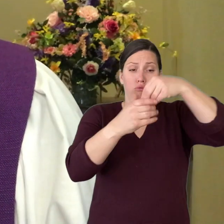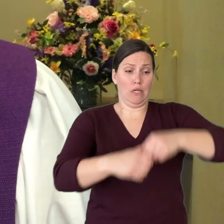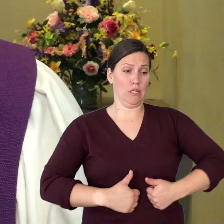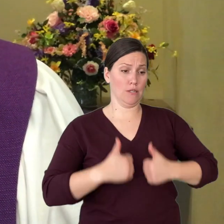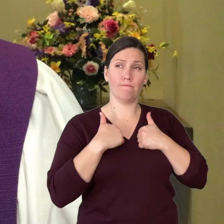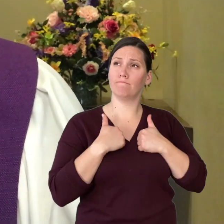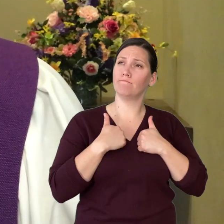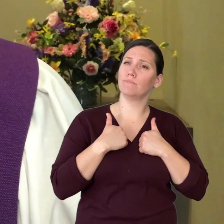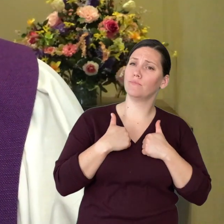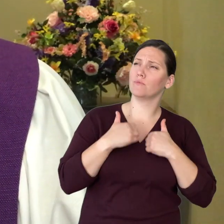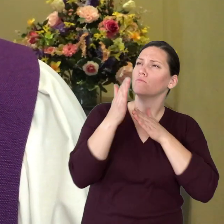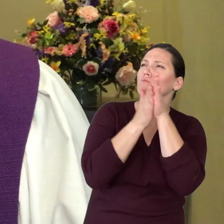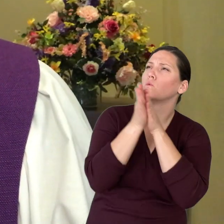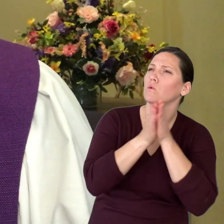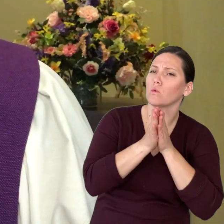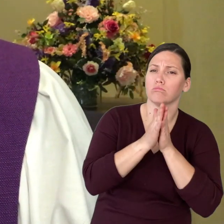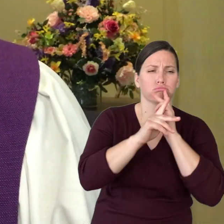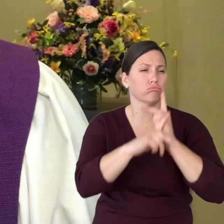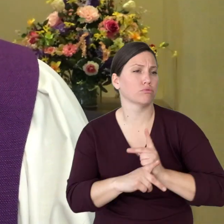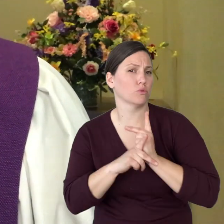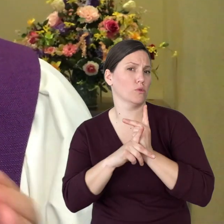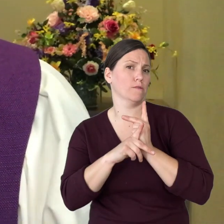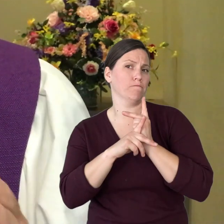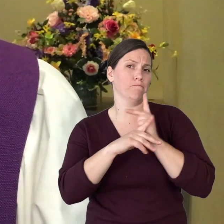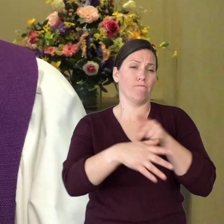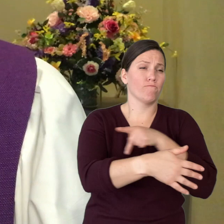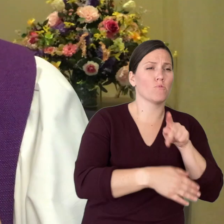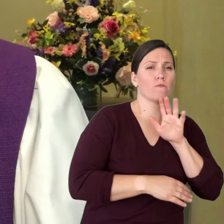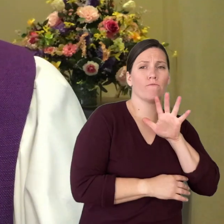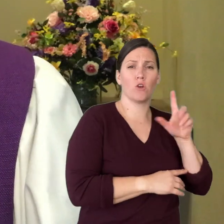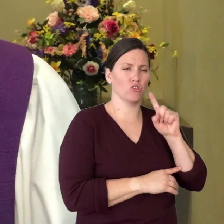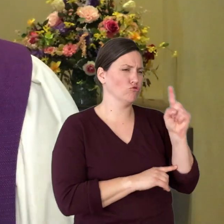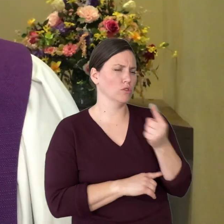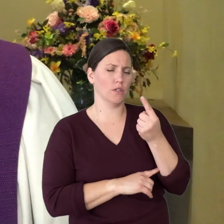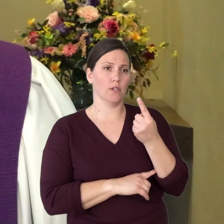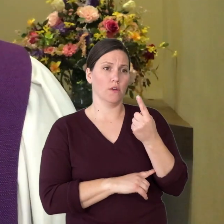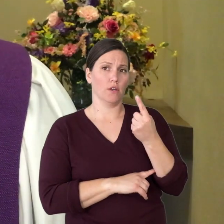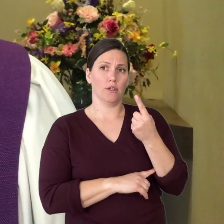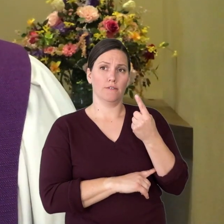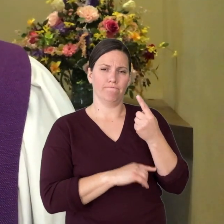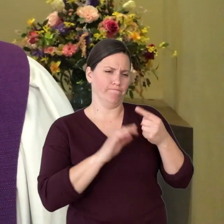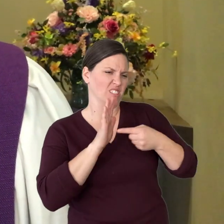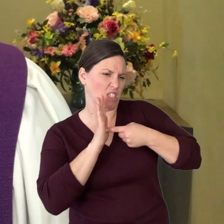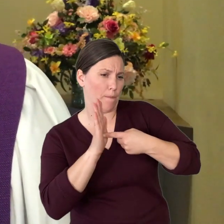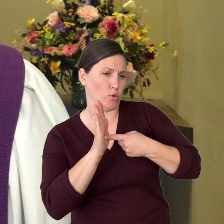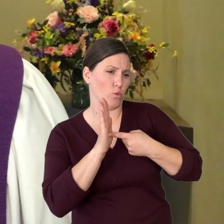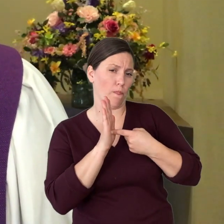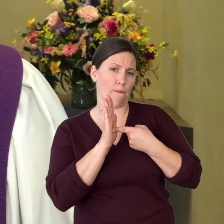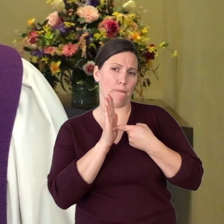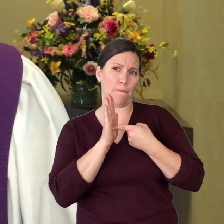life, his compassion and kindness. From Psalm 51 alone, here are some